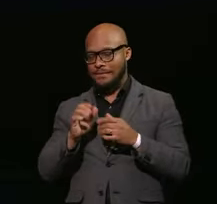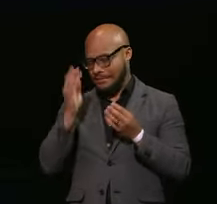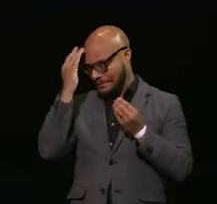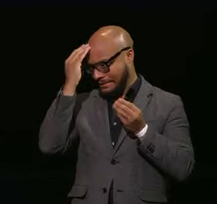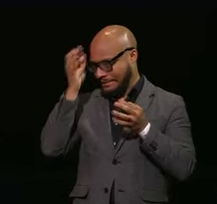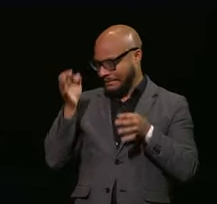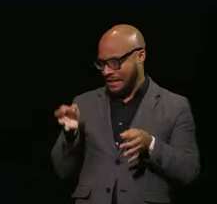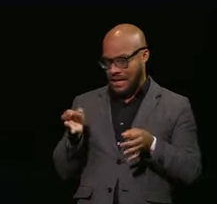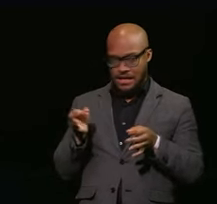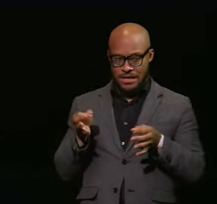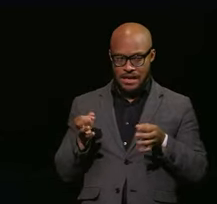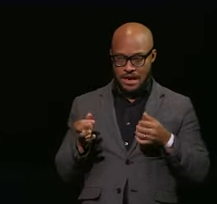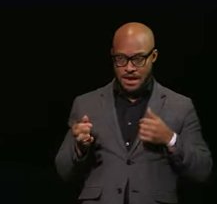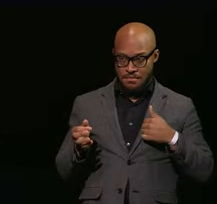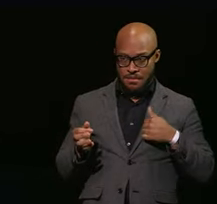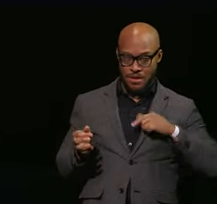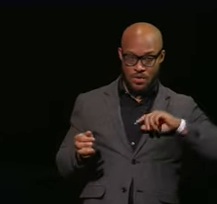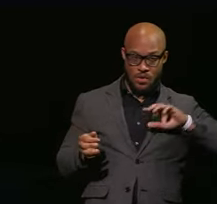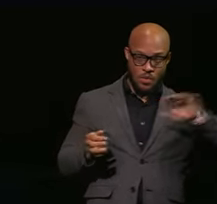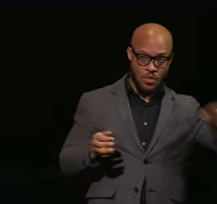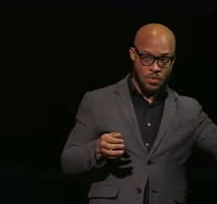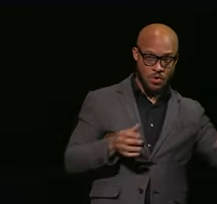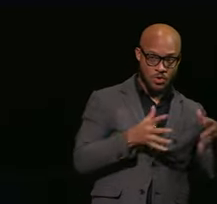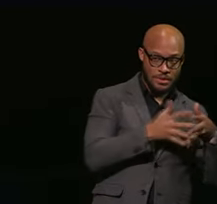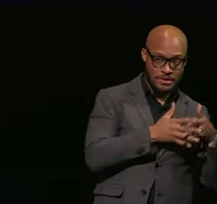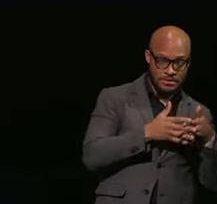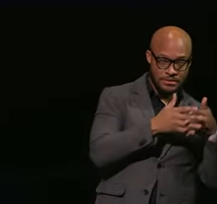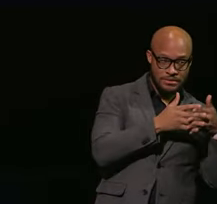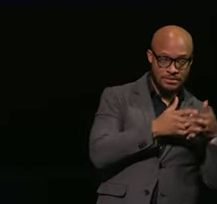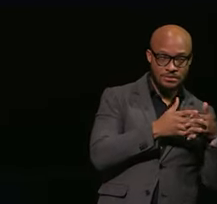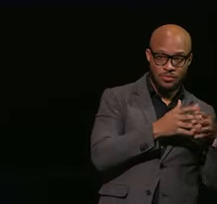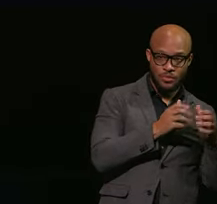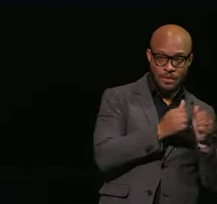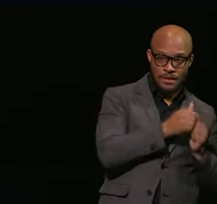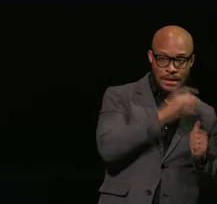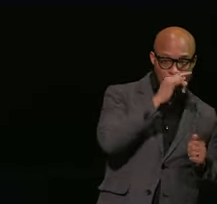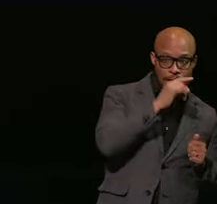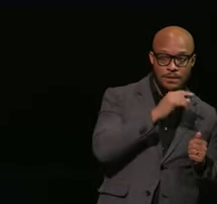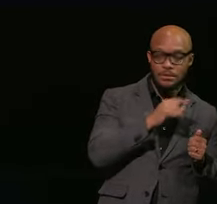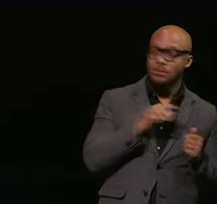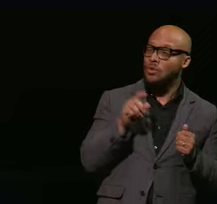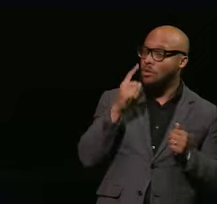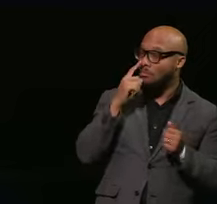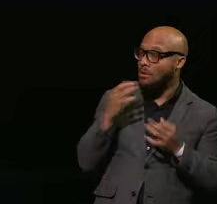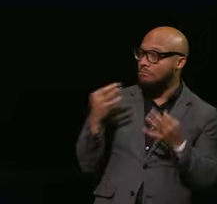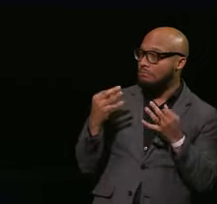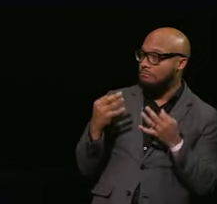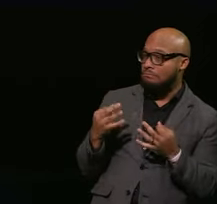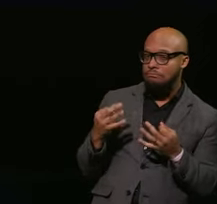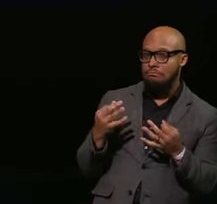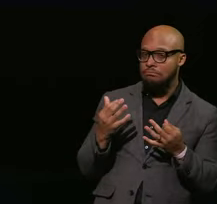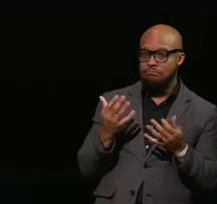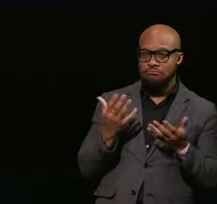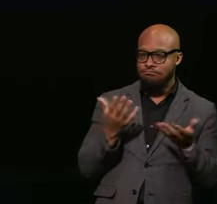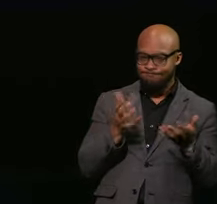Can you give us an update on where the family is now and Bobby's